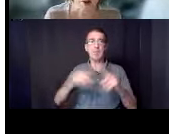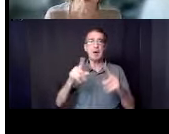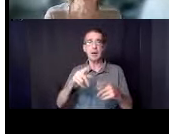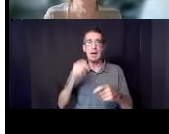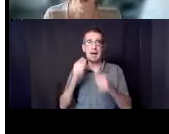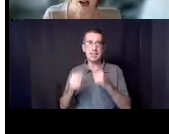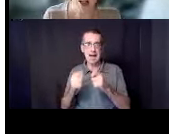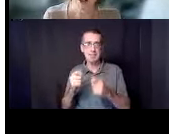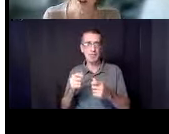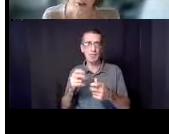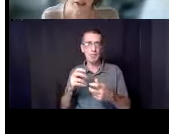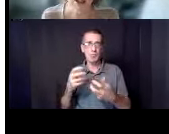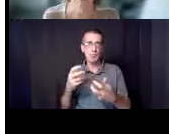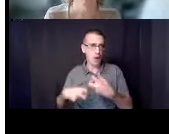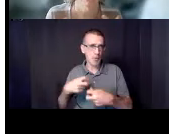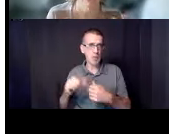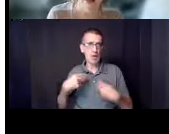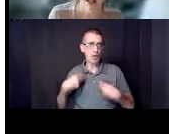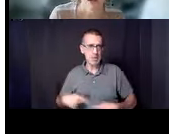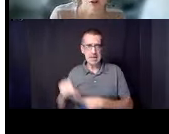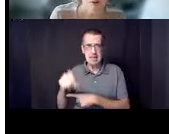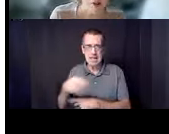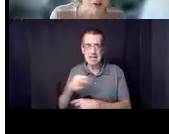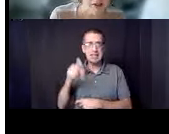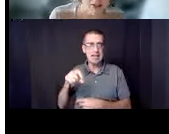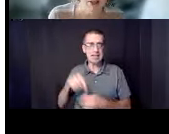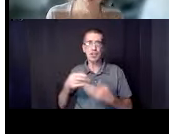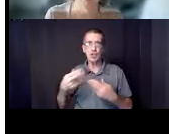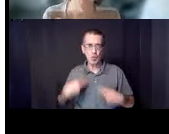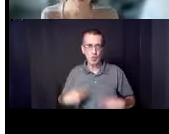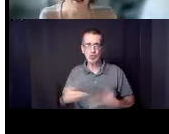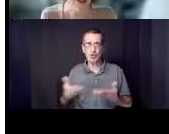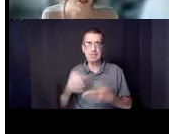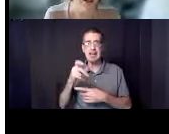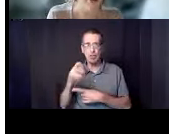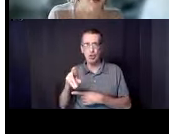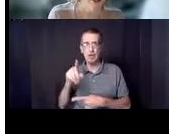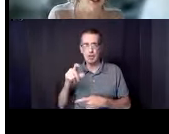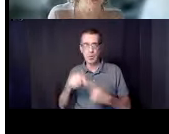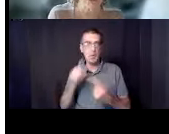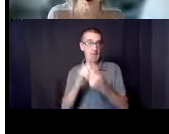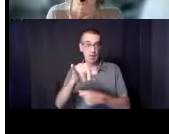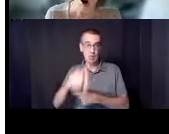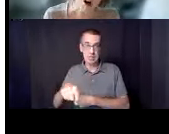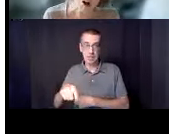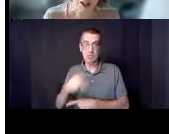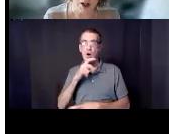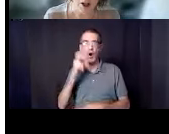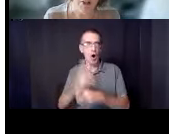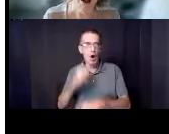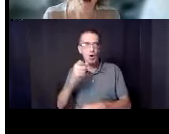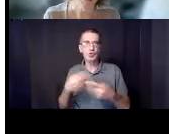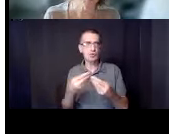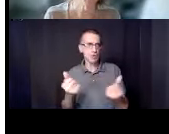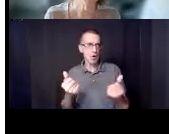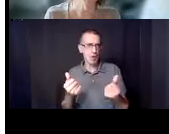adaptive problems like human needs and the needs of the human services sector to meet those needs are harder to